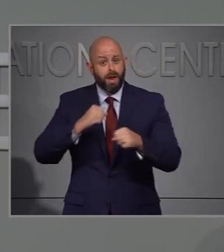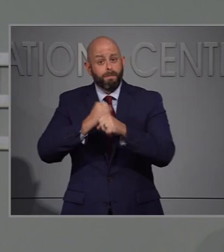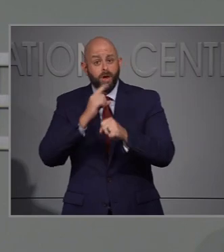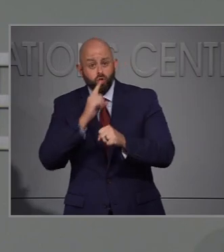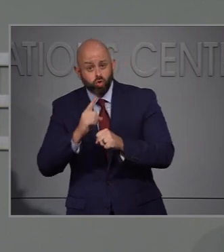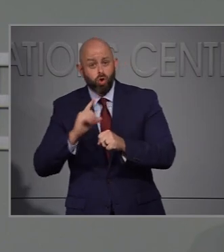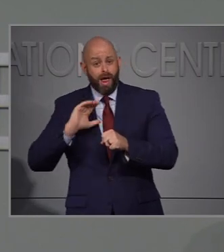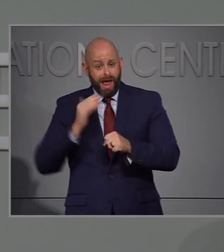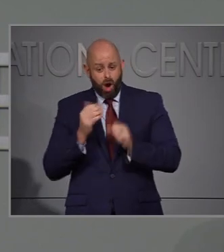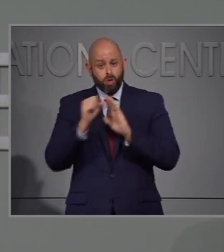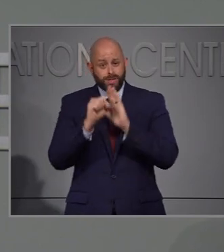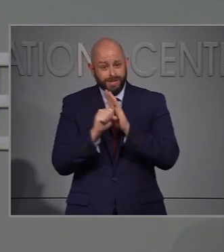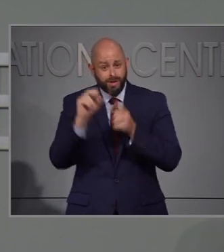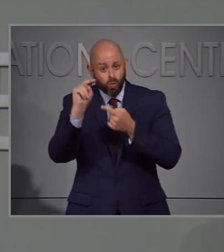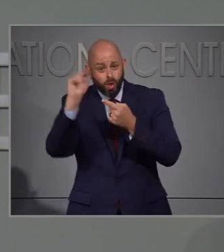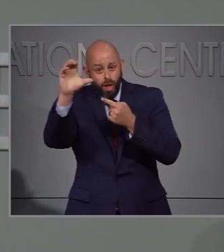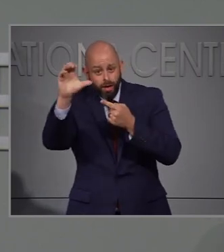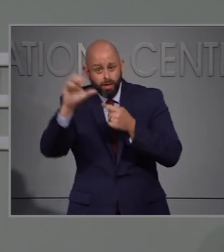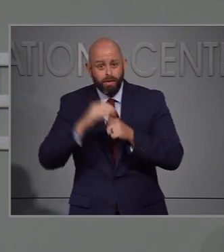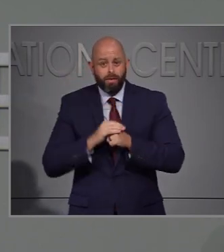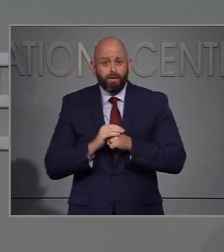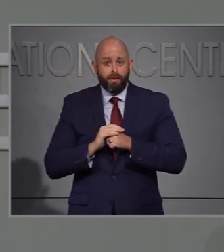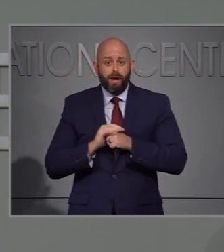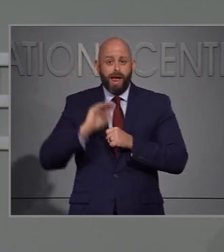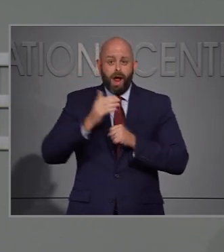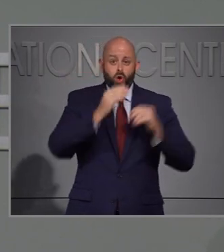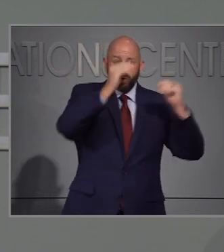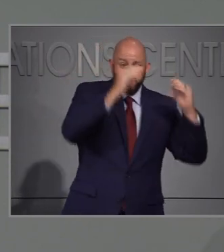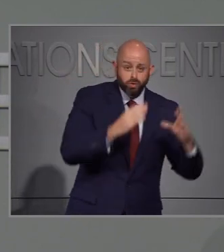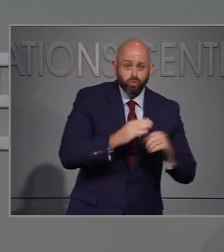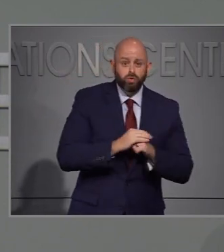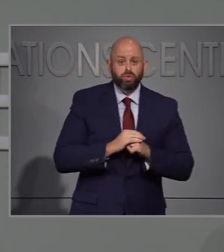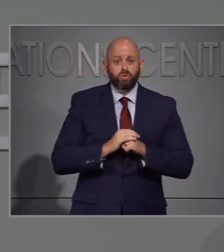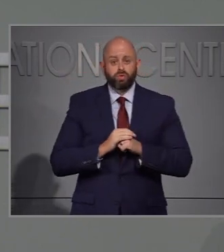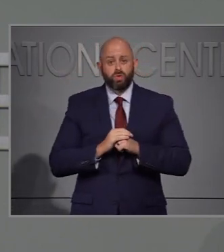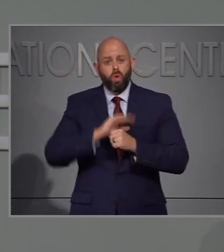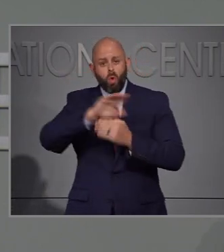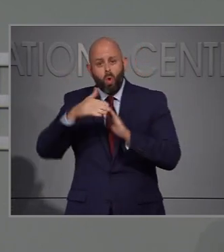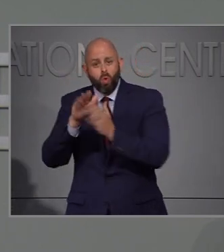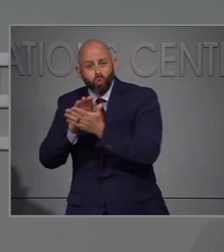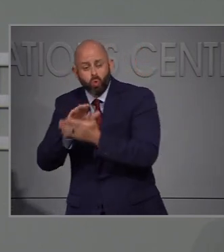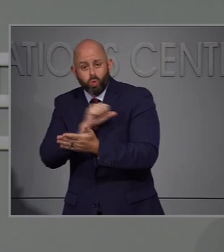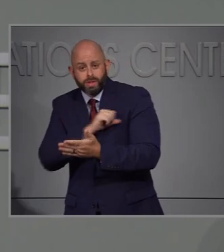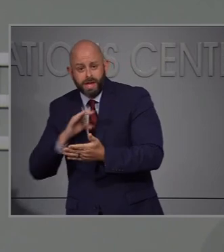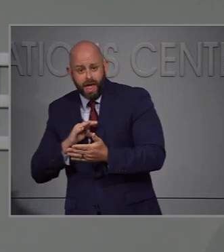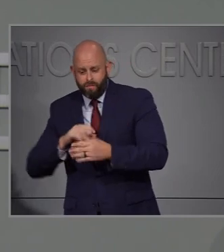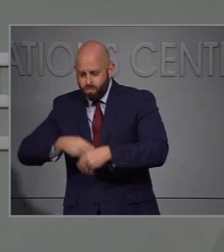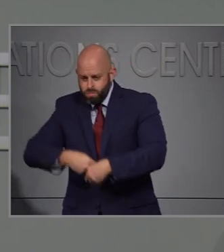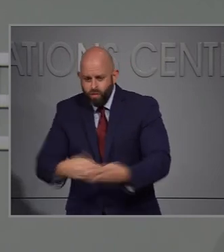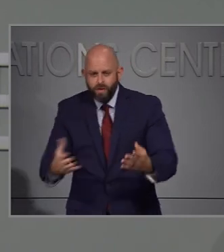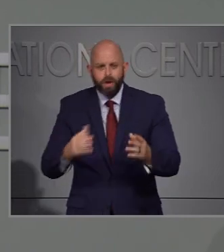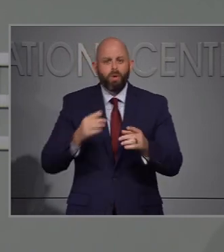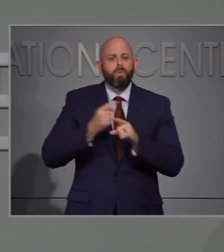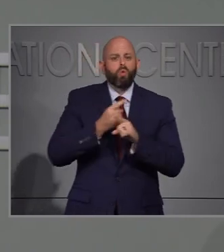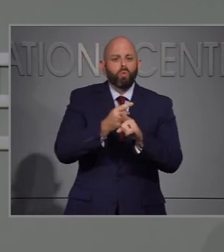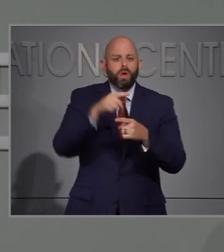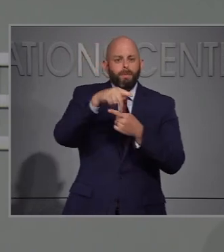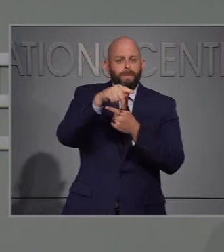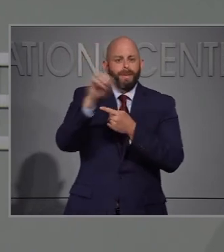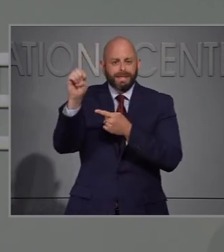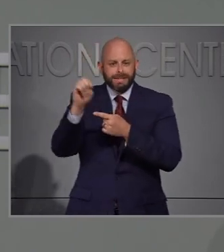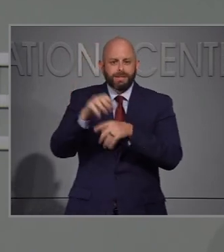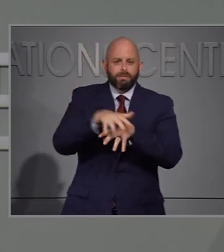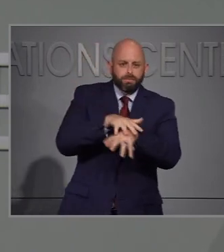of our students and educators and school personnel are provided with the necessary personal protective equipment and supplies